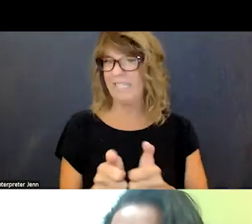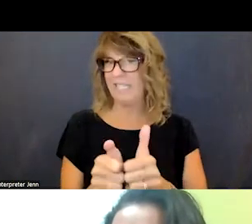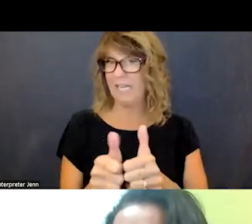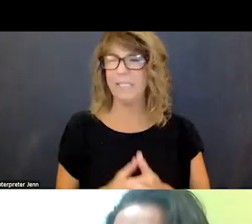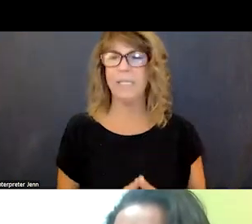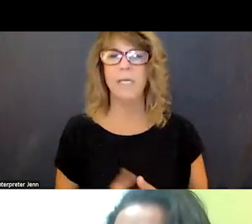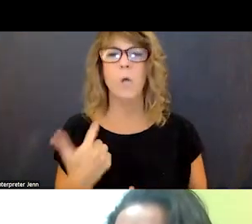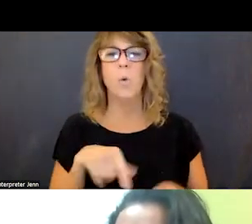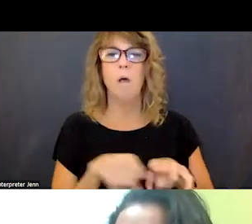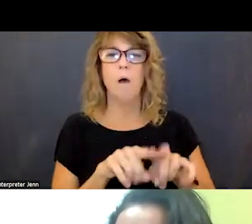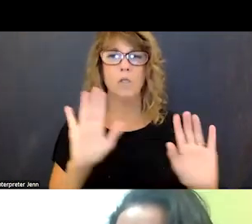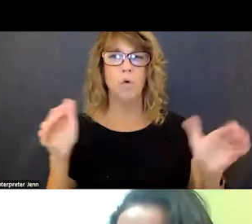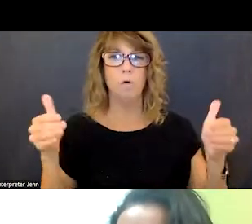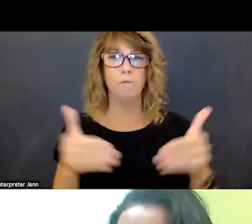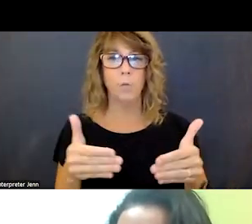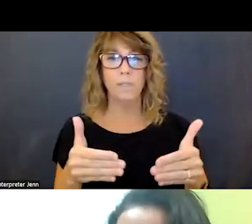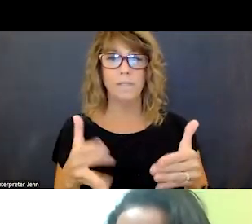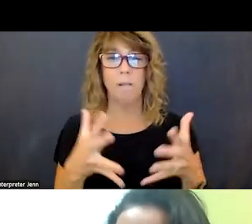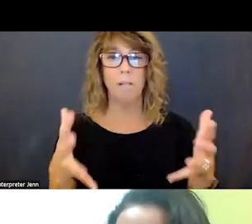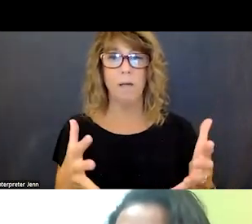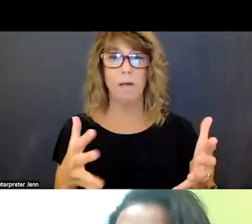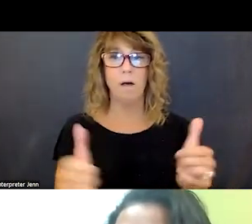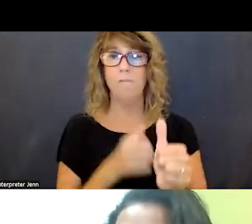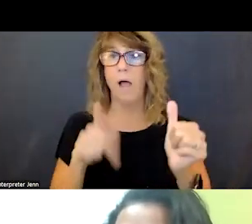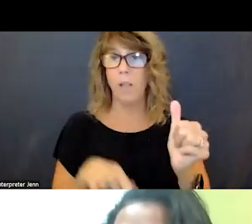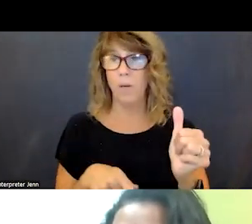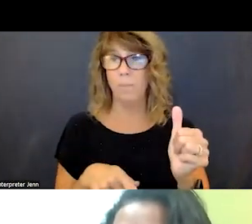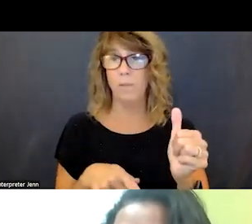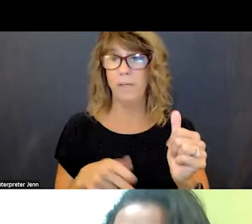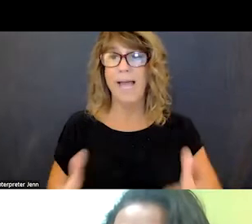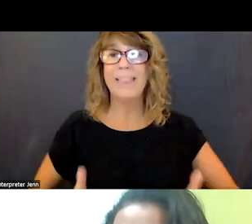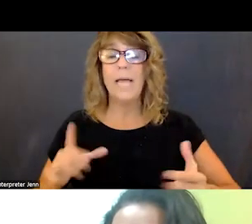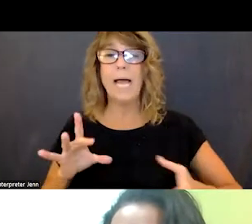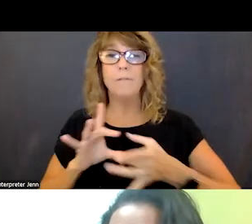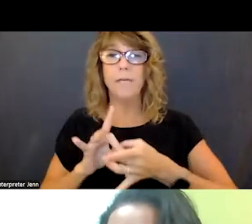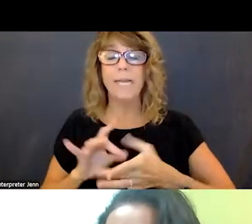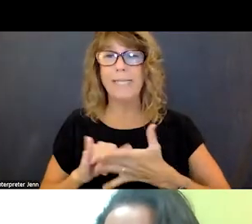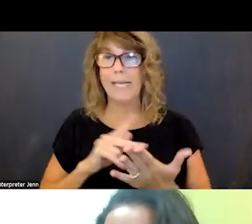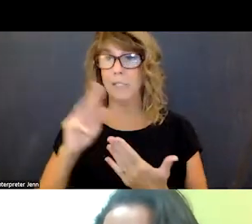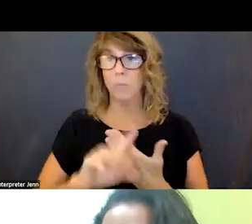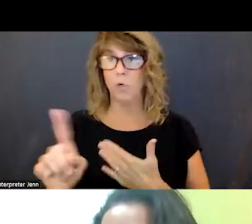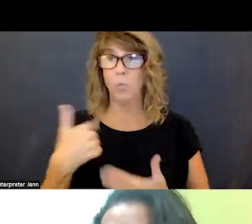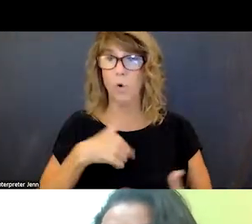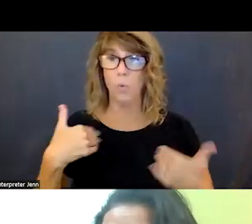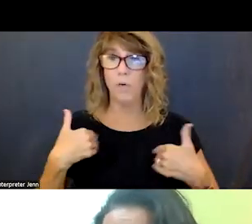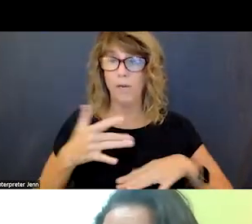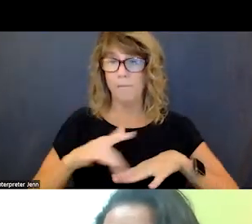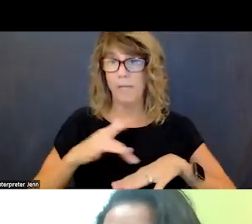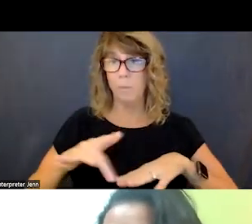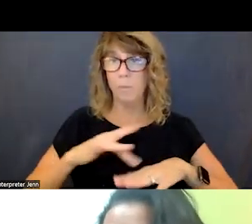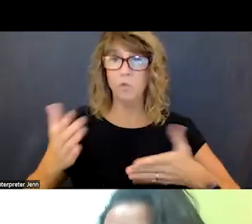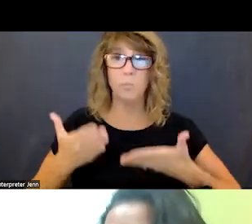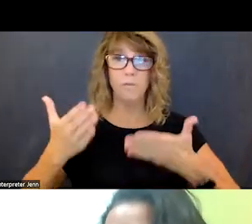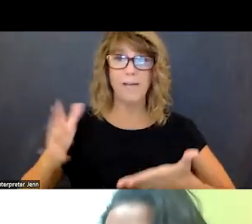and we also focus considerably on follow-up. Live Connect is a program where we are available to